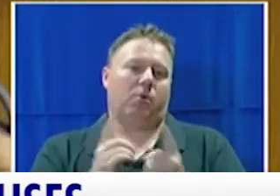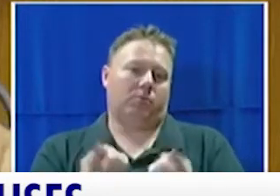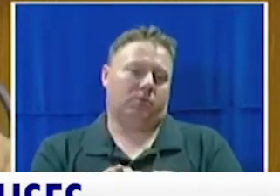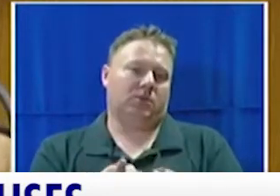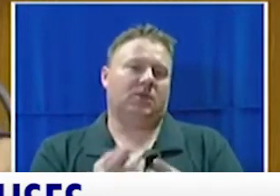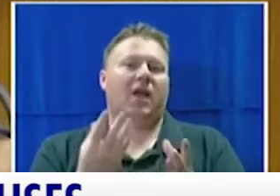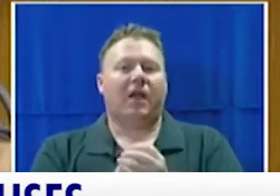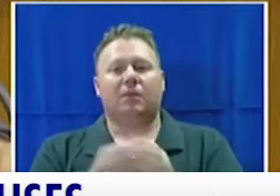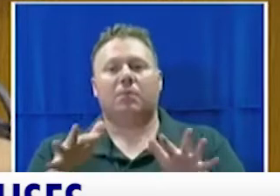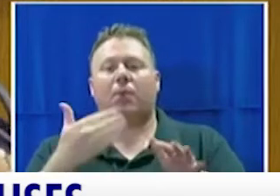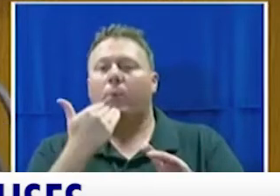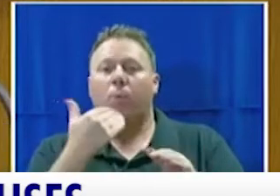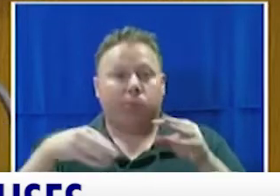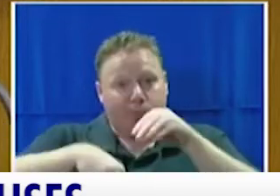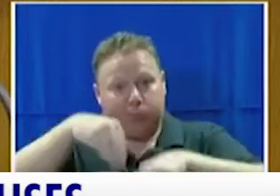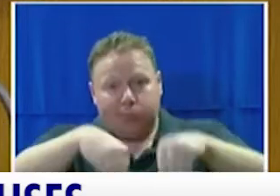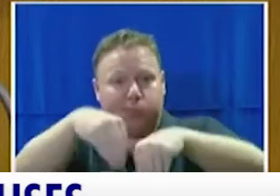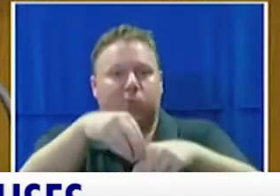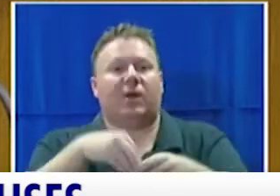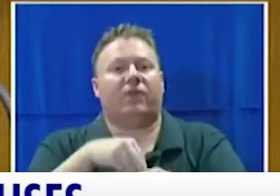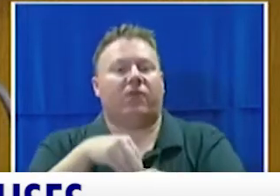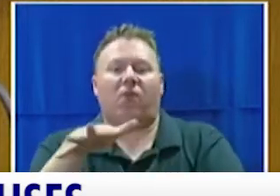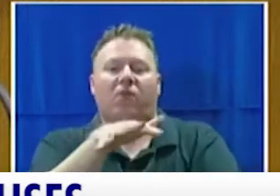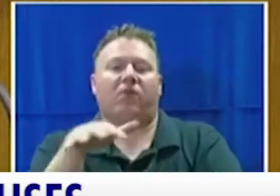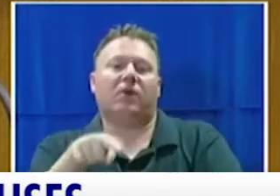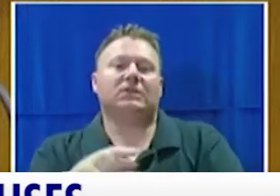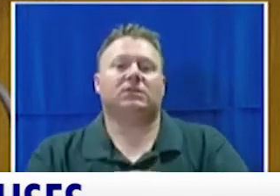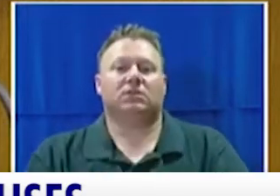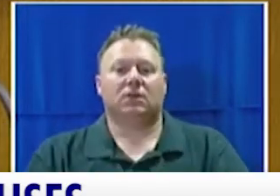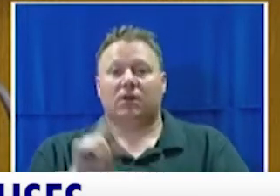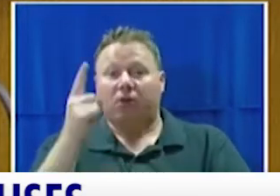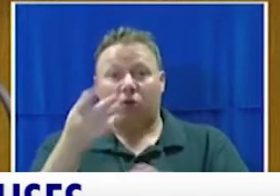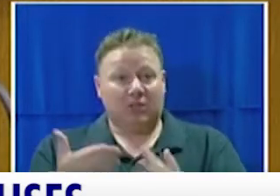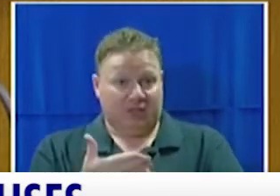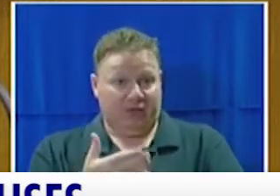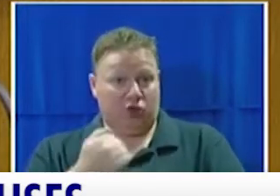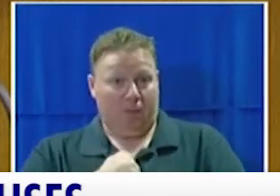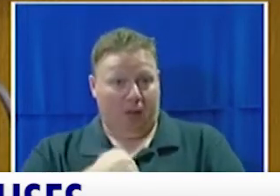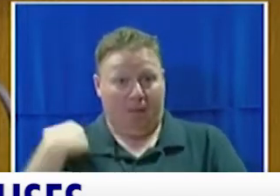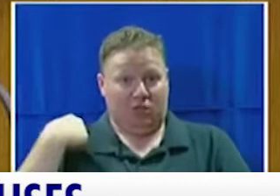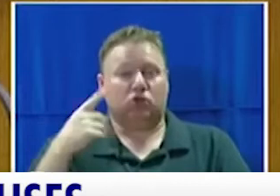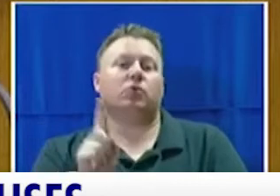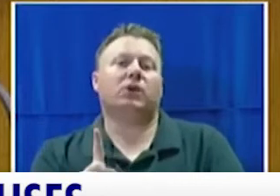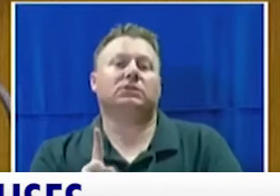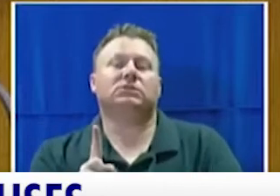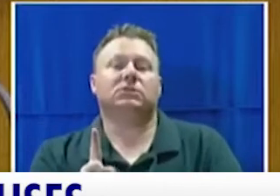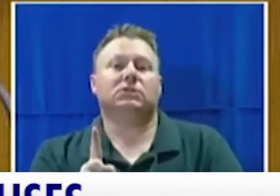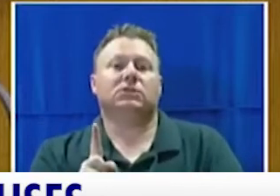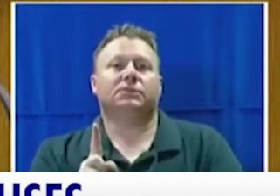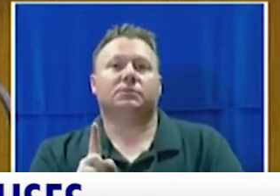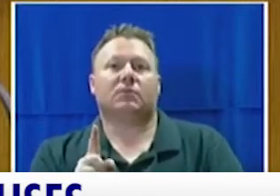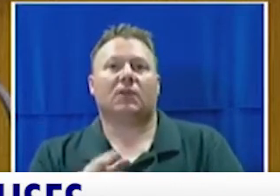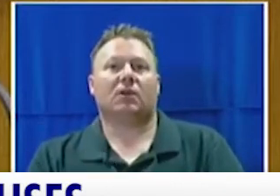all stakeholders. The first intervention by my ministry has focused on tightening